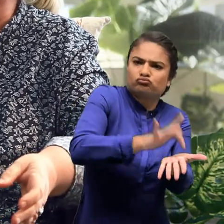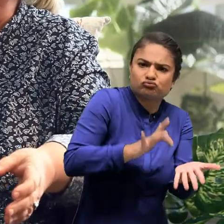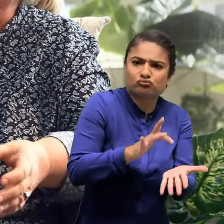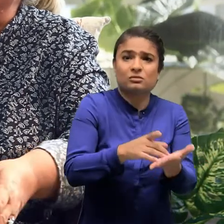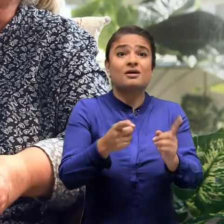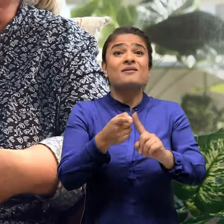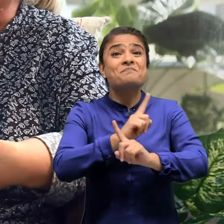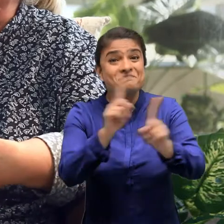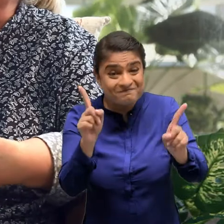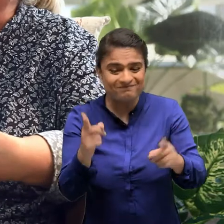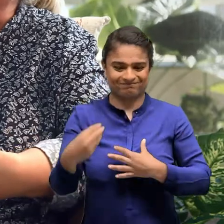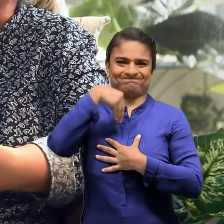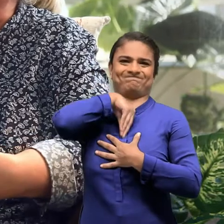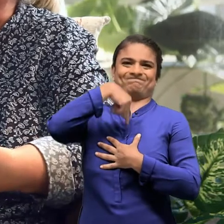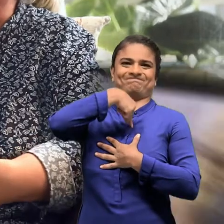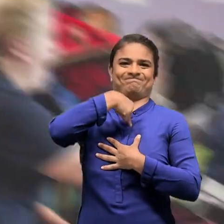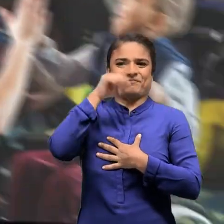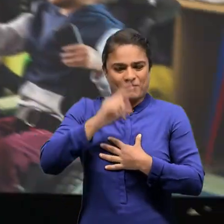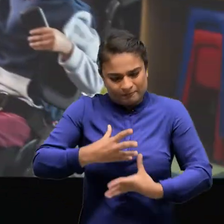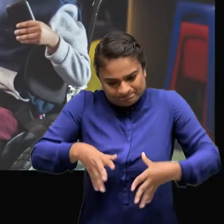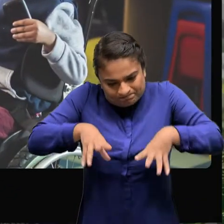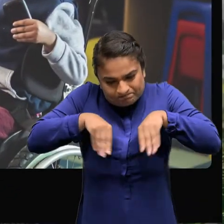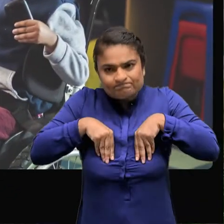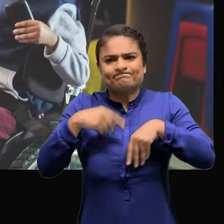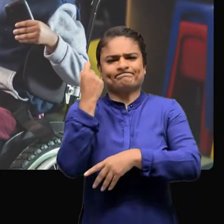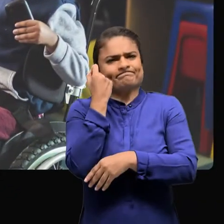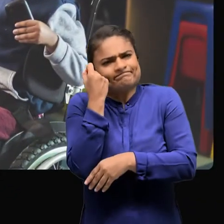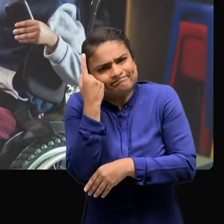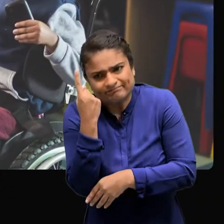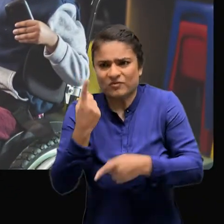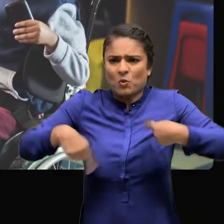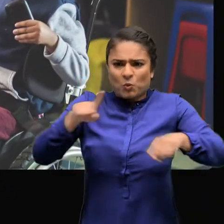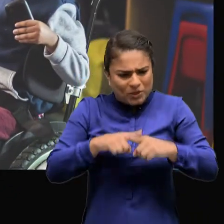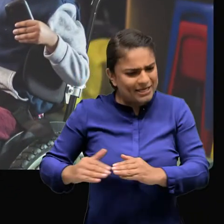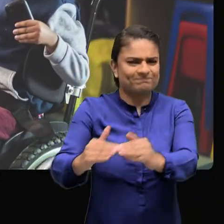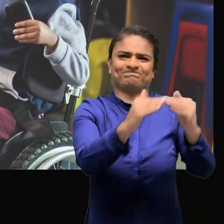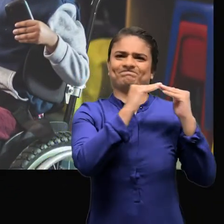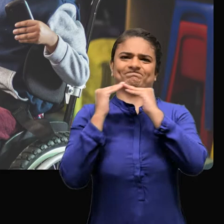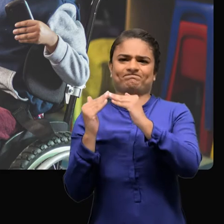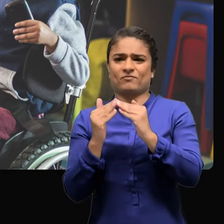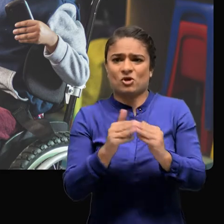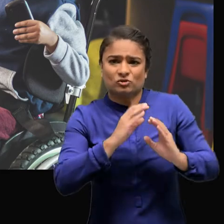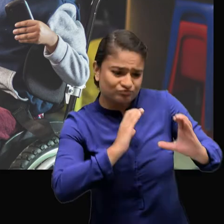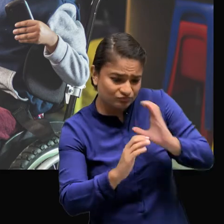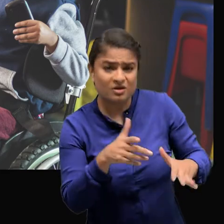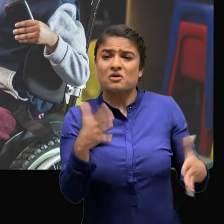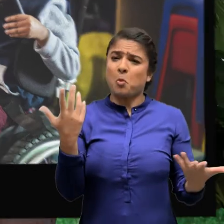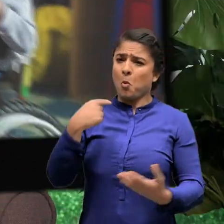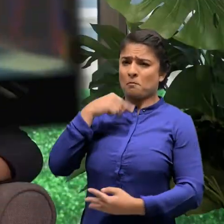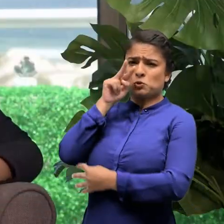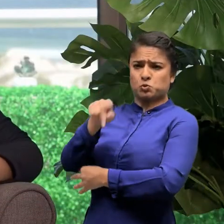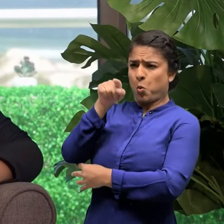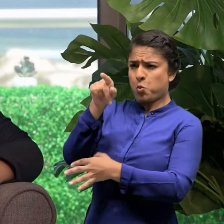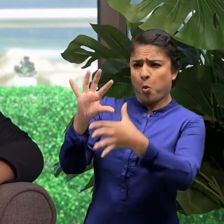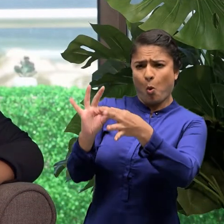equipment. It comes from empowering from within and understanding that we are all equal. Shona, if